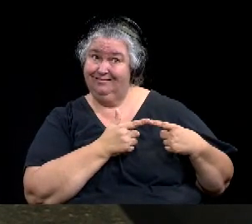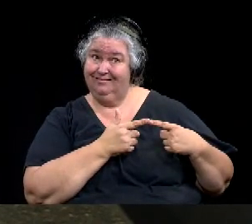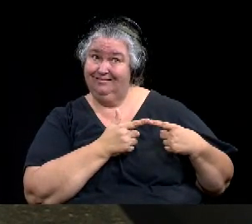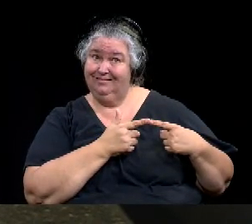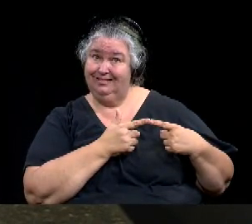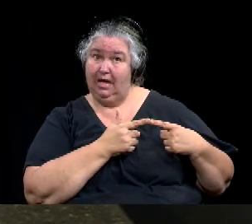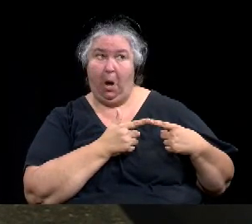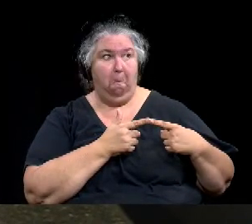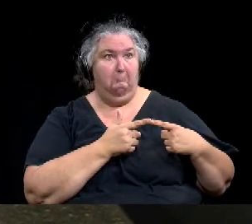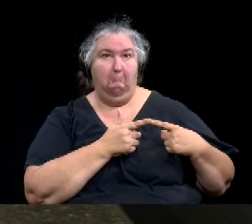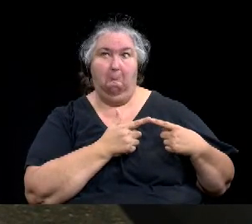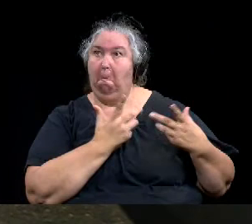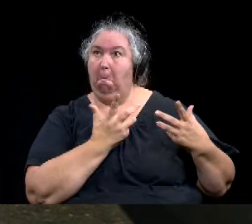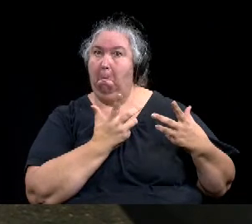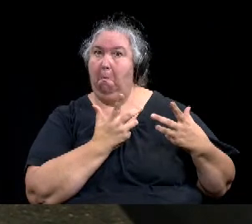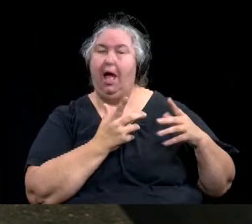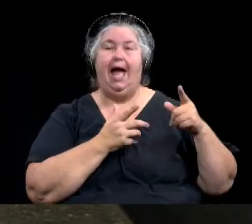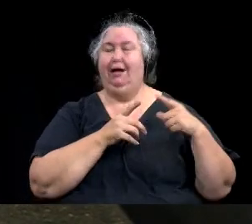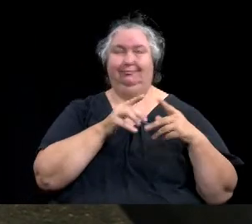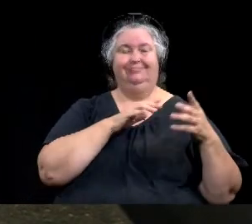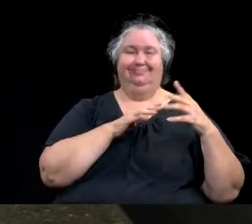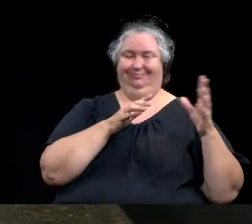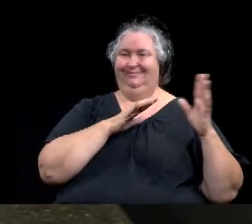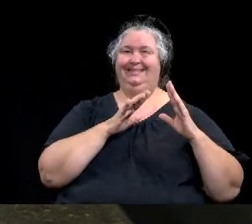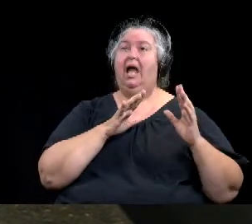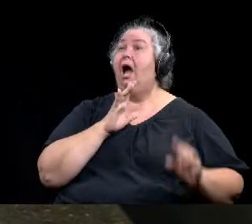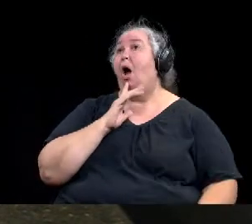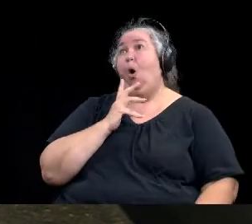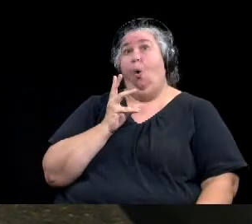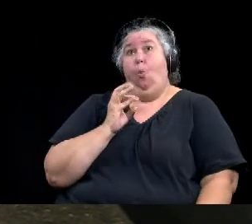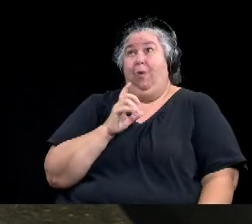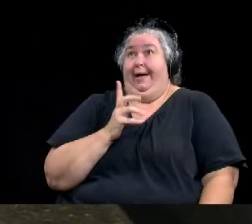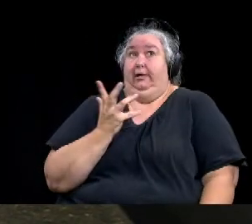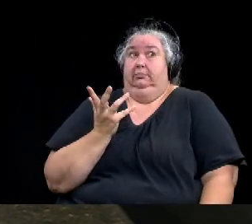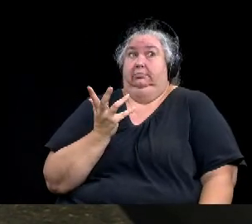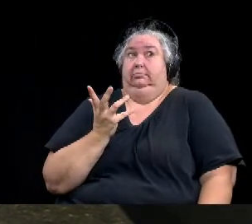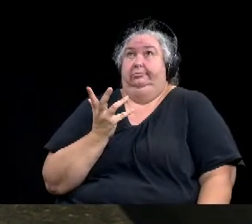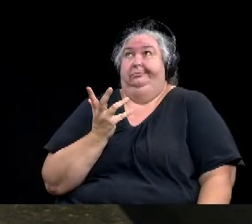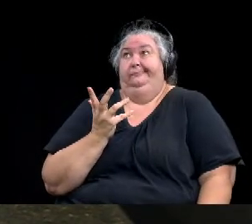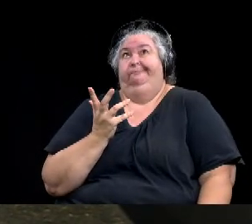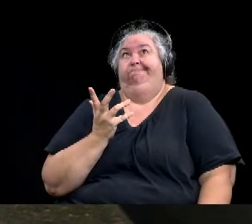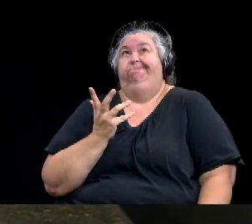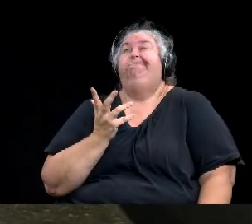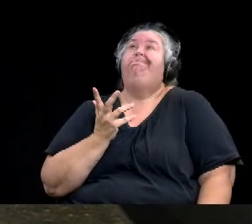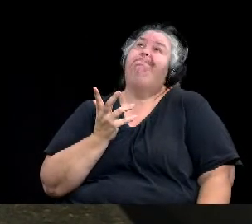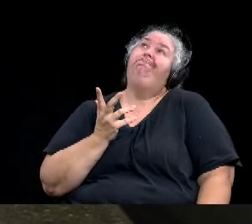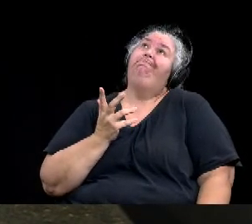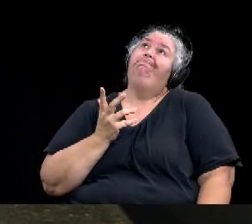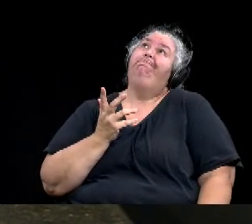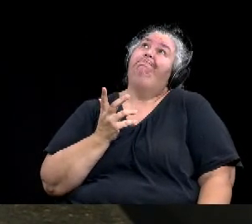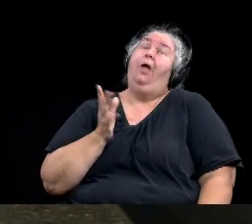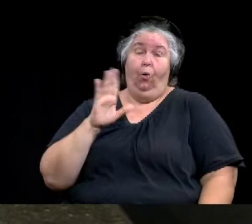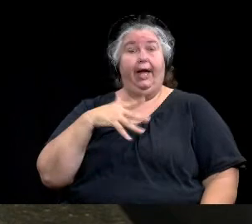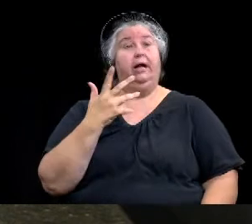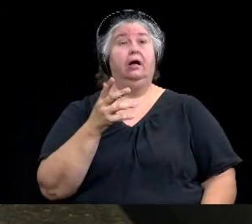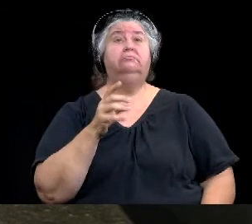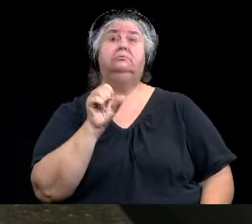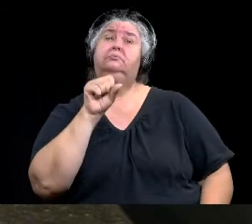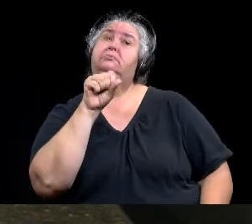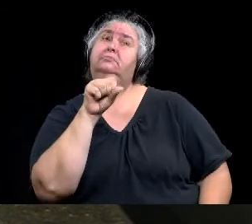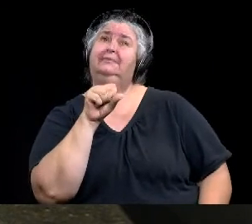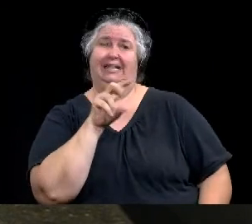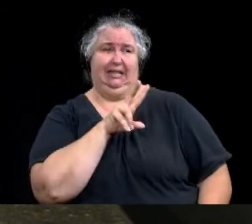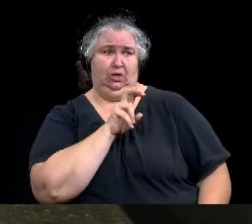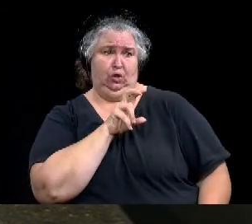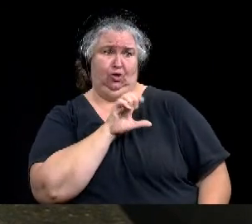Are you okay? Well, just going back to what the mayor said, I mean, yes, that's 200